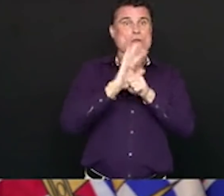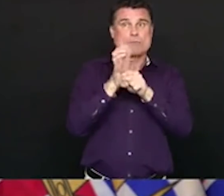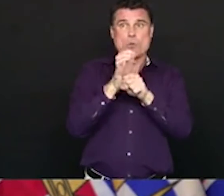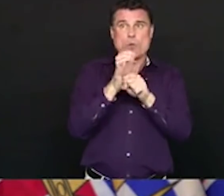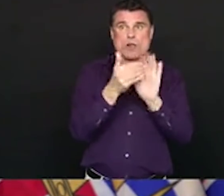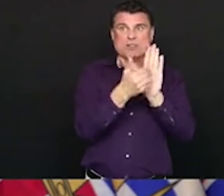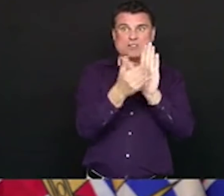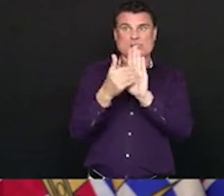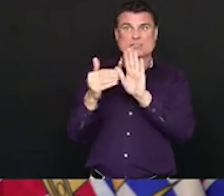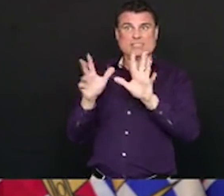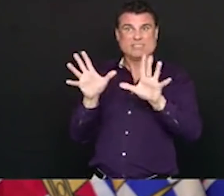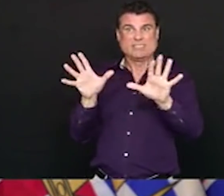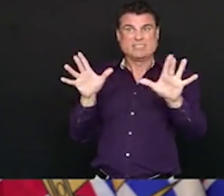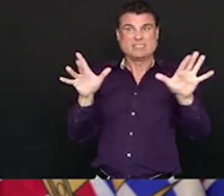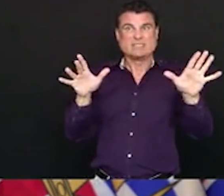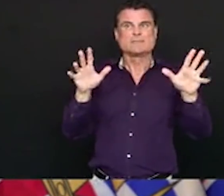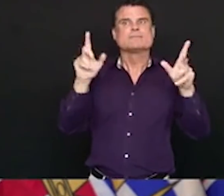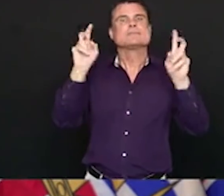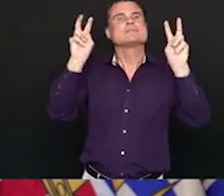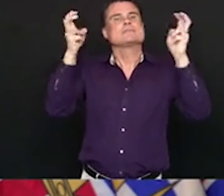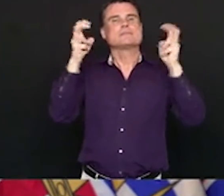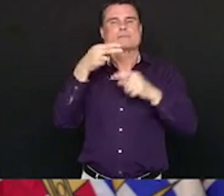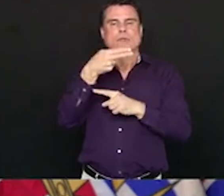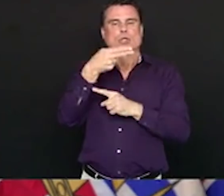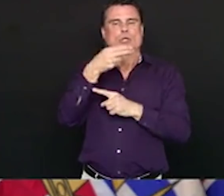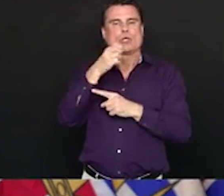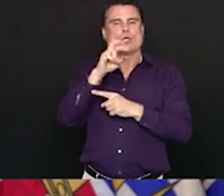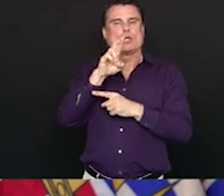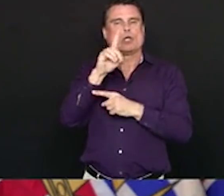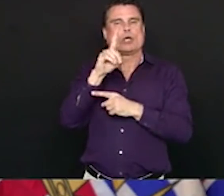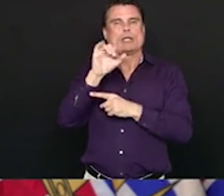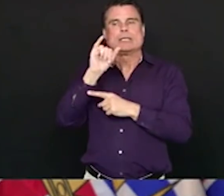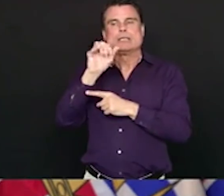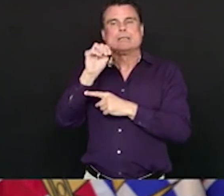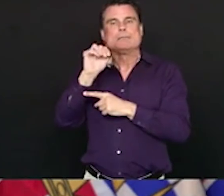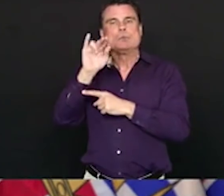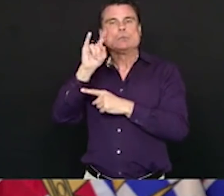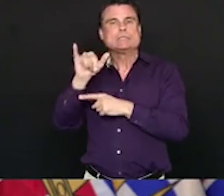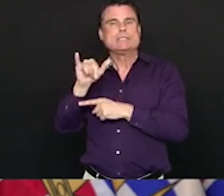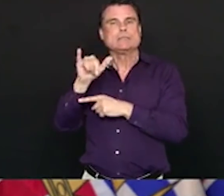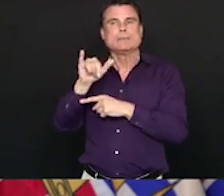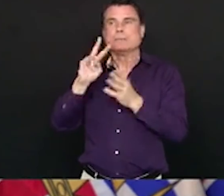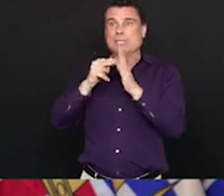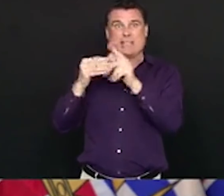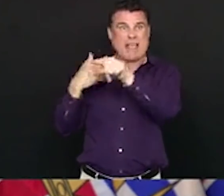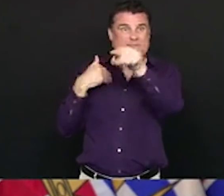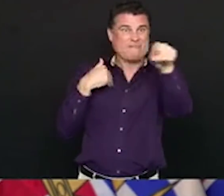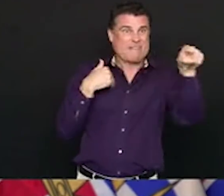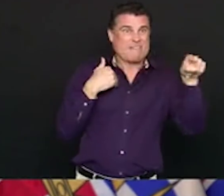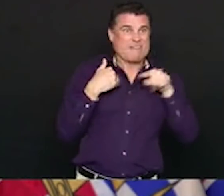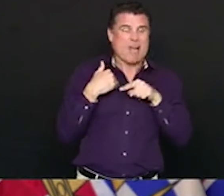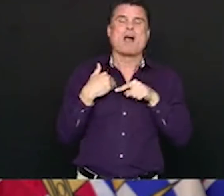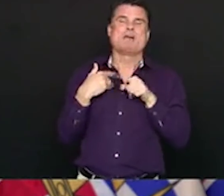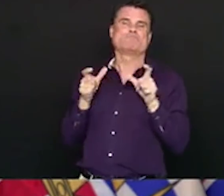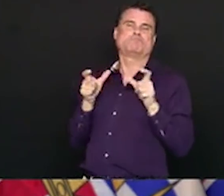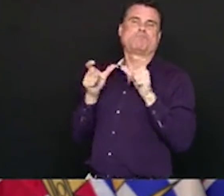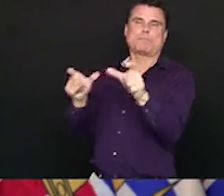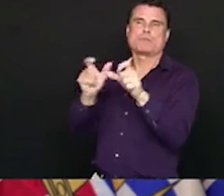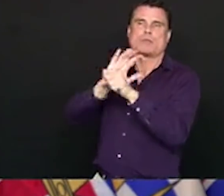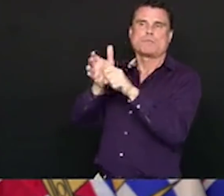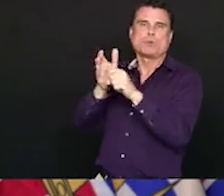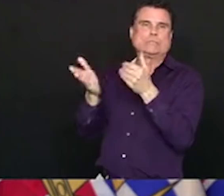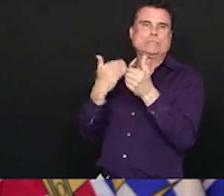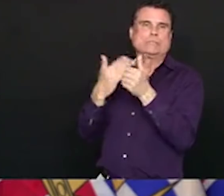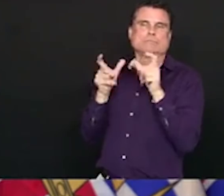already, and the other part of it is the ways that we increase community immunity is either from people being infected